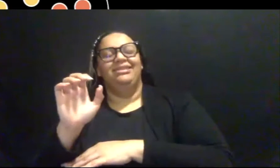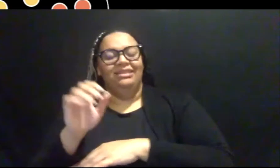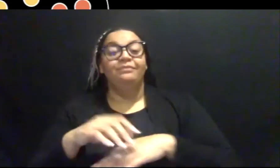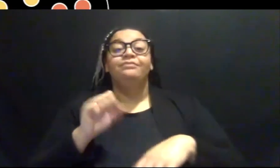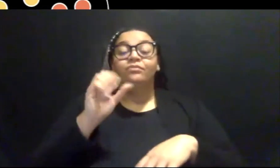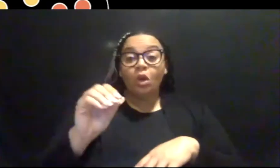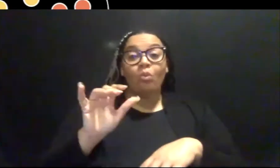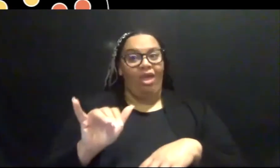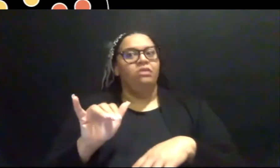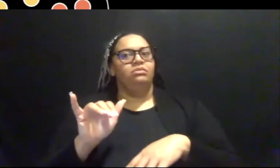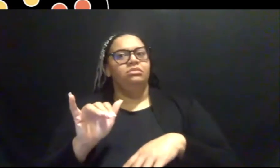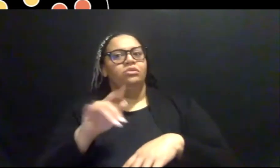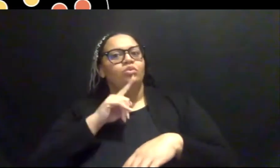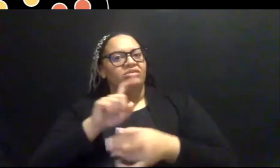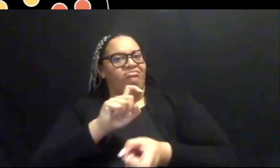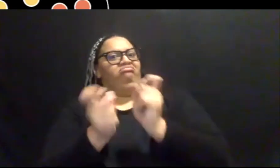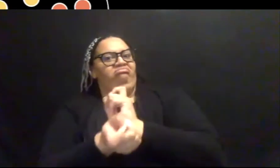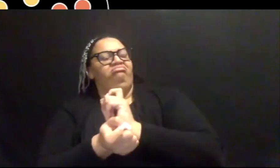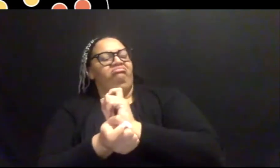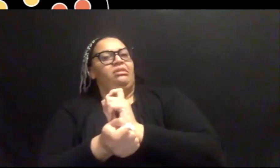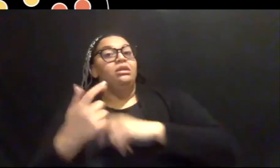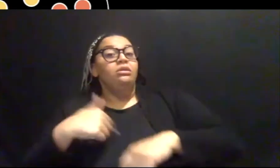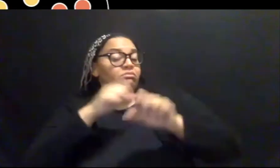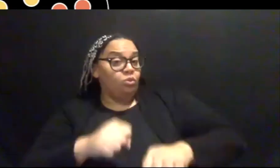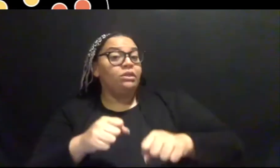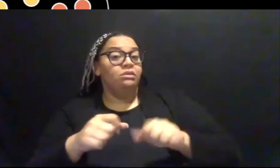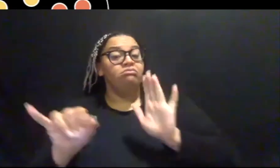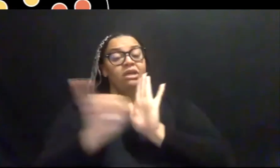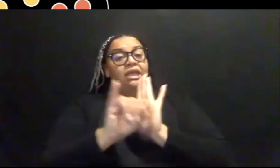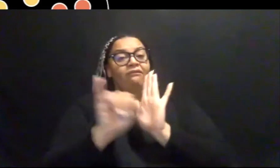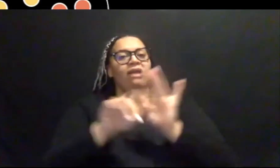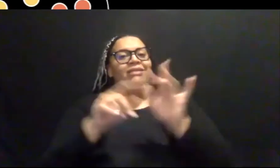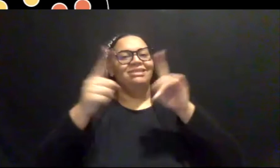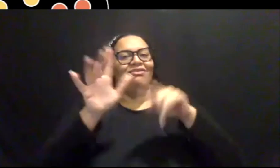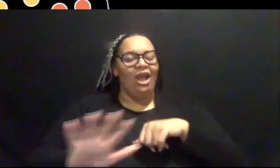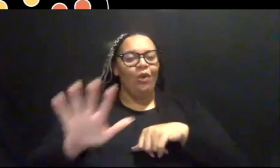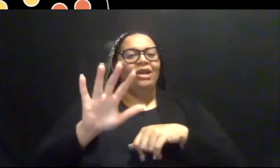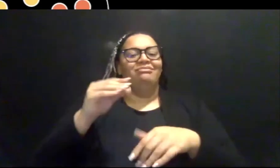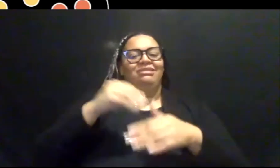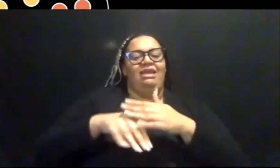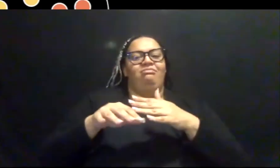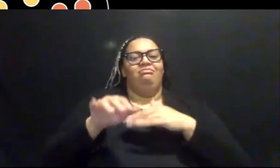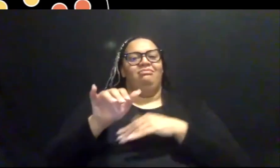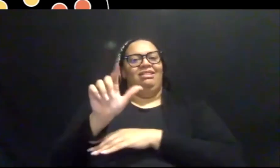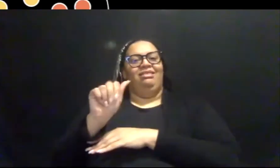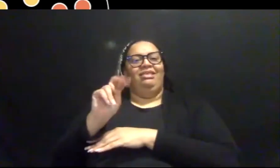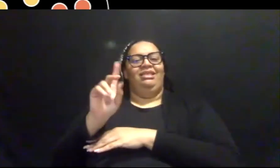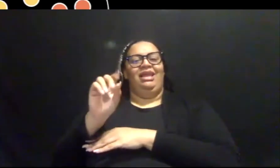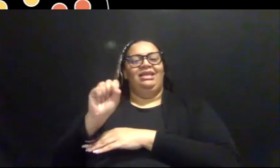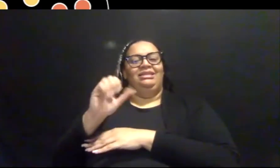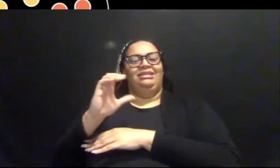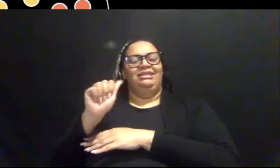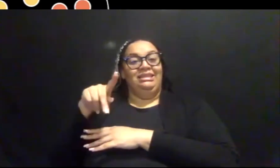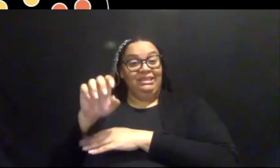individual movement, then we can identify suitable areas in the landscape or corridors that can promote and maintain